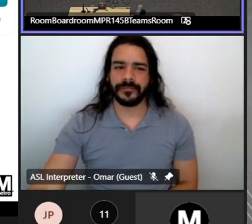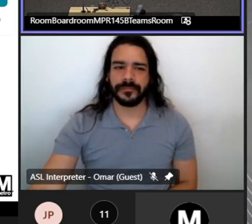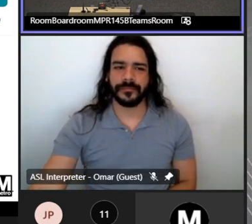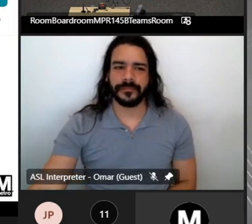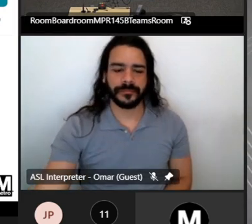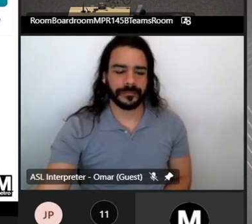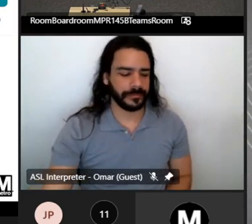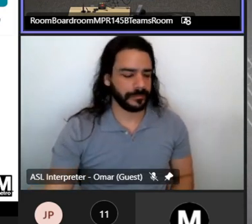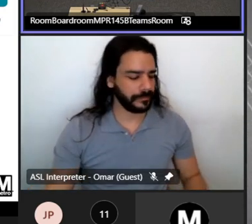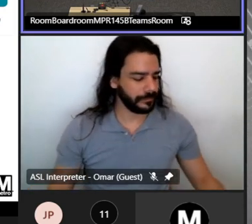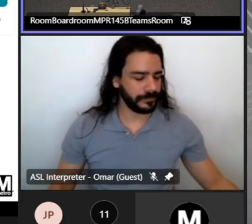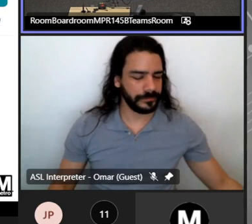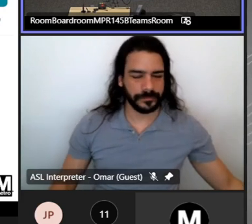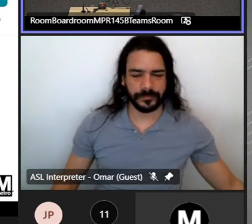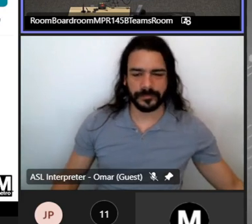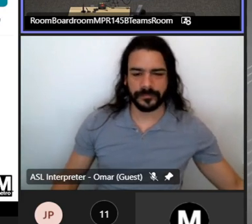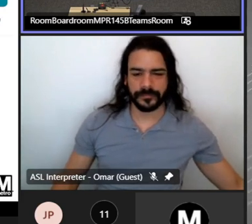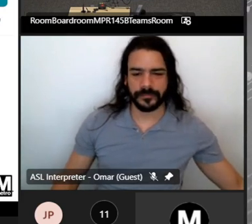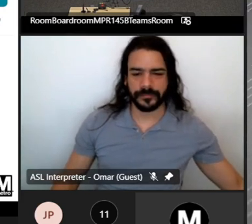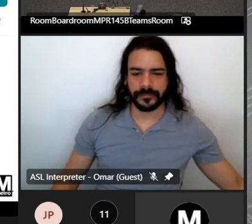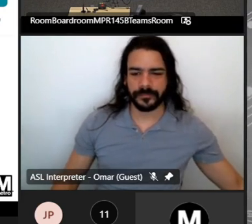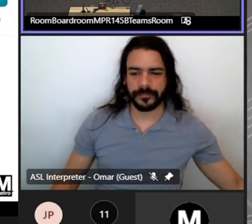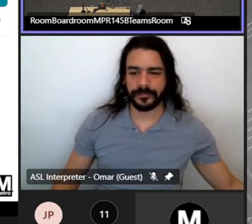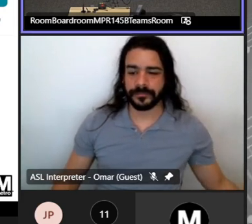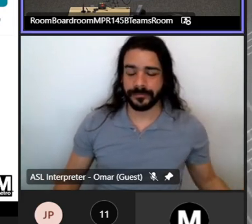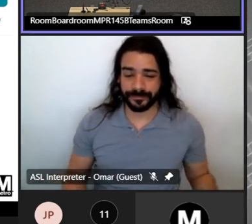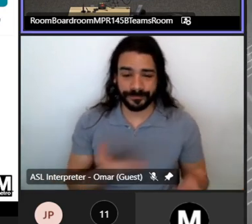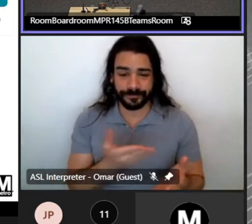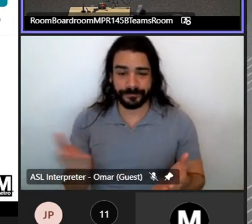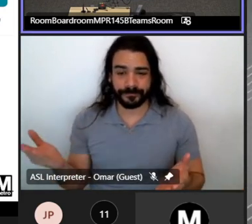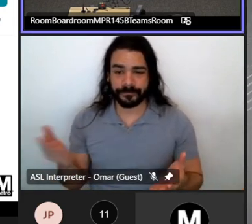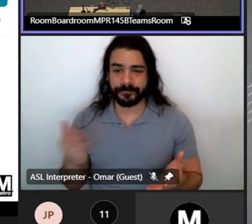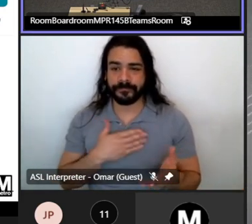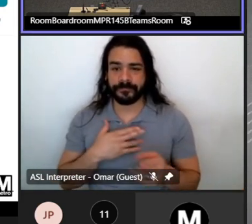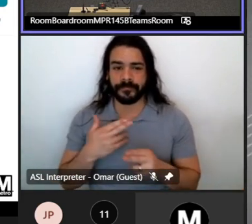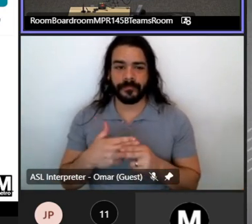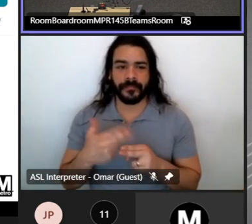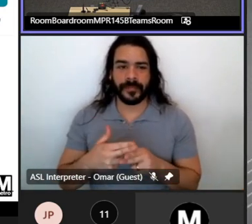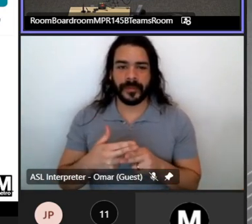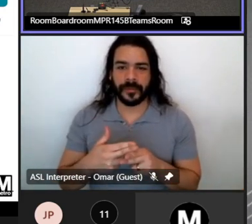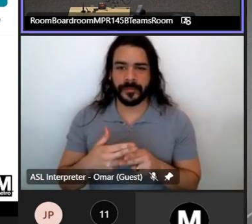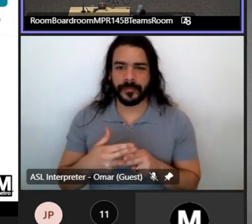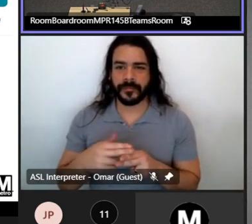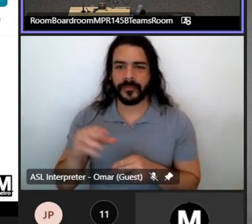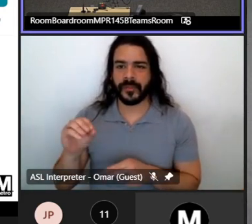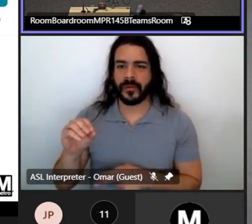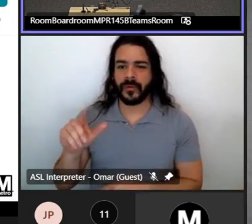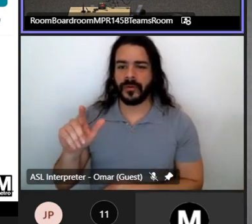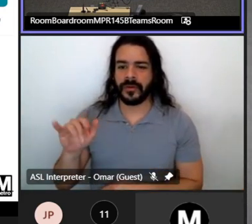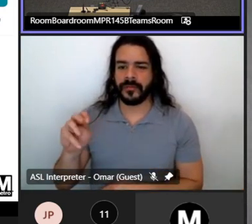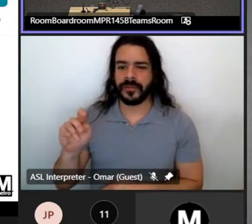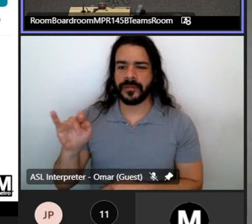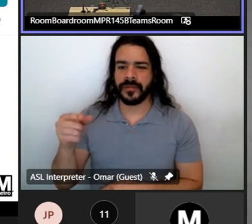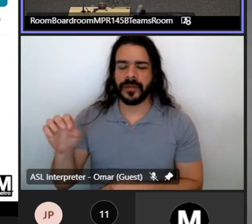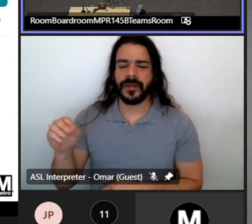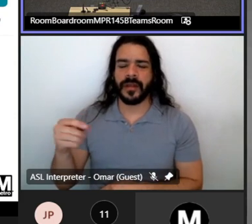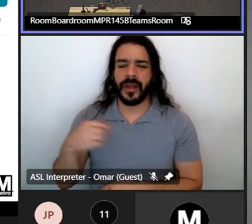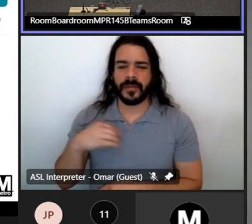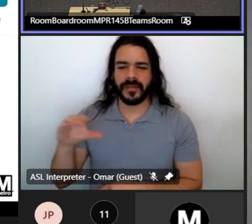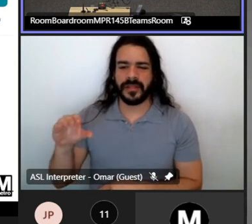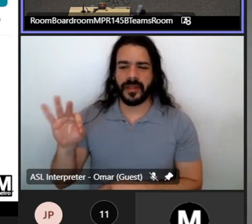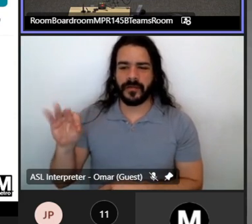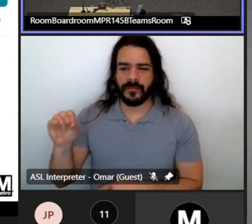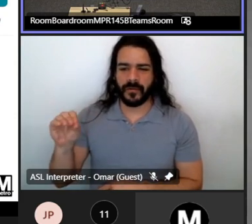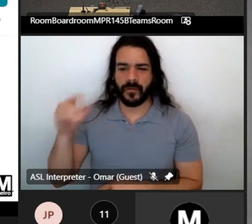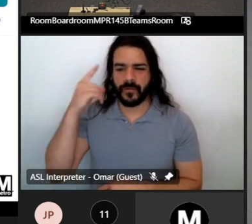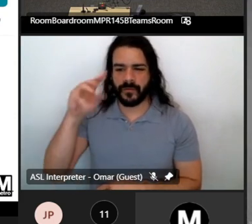Good evening, board members, Davis and Lou, and members of the public. My name is Yetunde Olumide. I'm the Chief